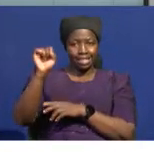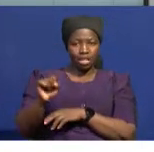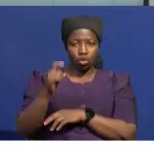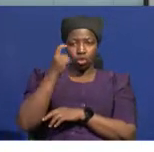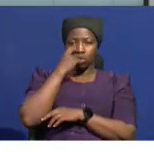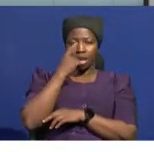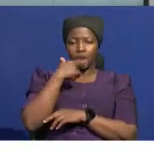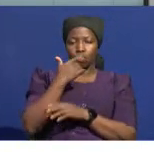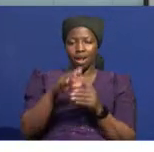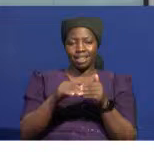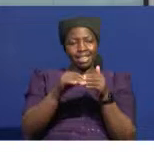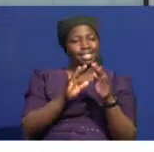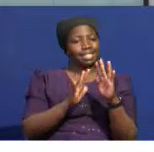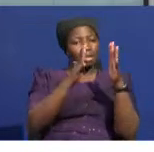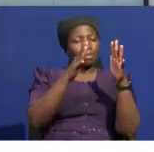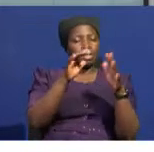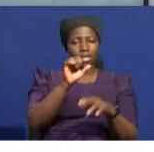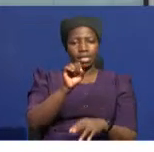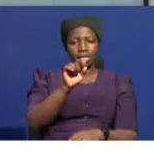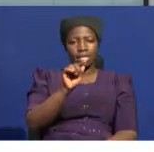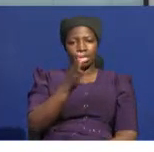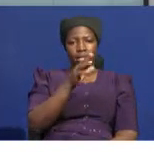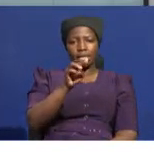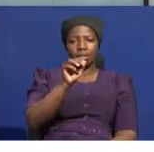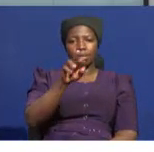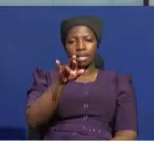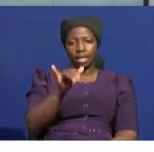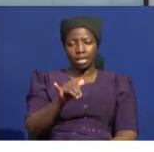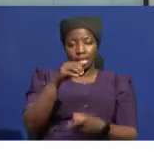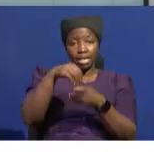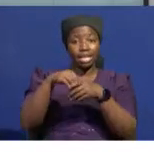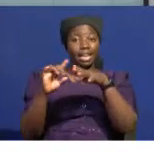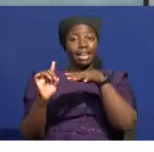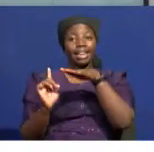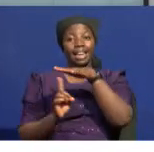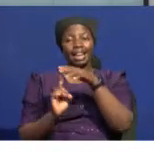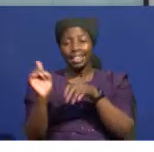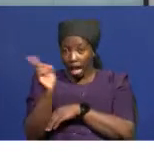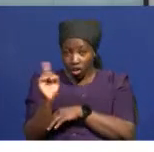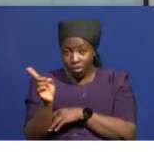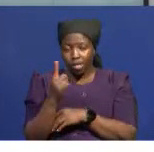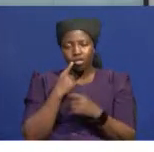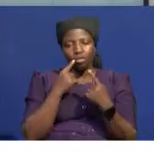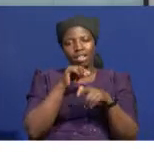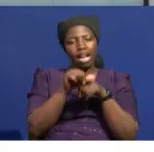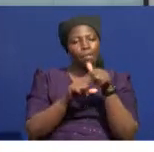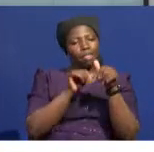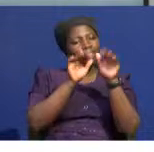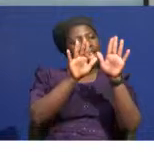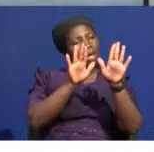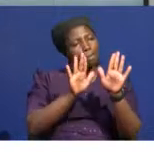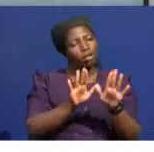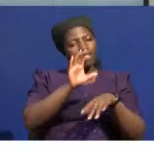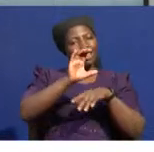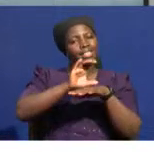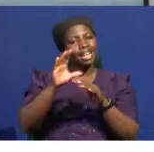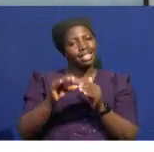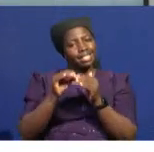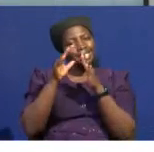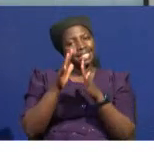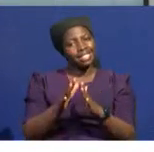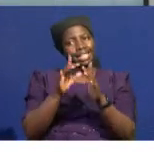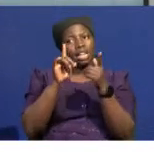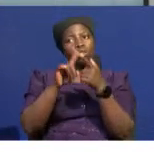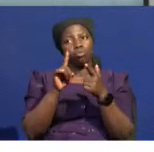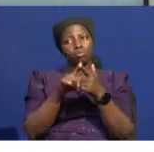the celebration at St. Mary's Msungari grounds in Nairobi, underscored the need for church leaders to call out misdeeds